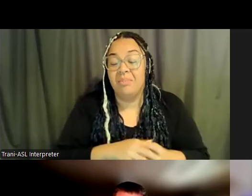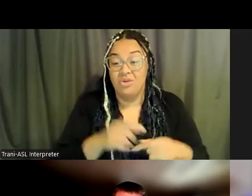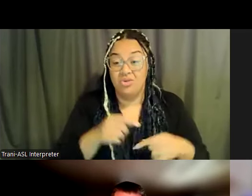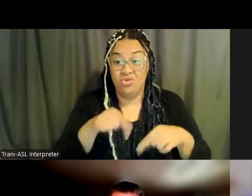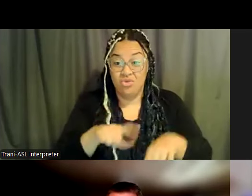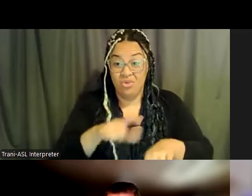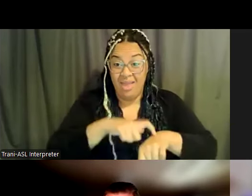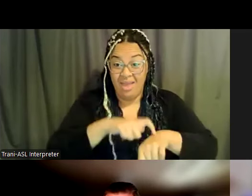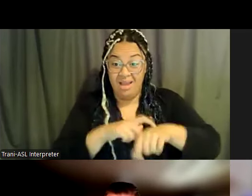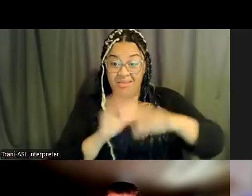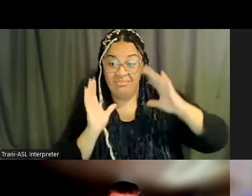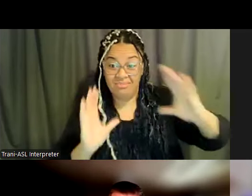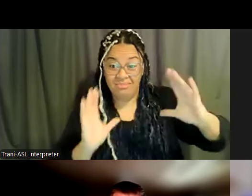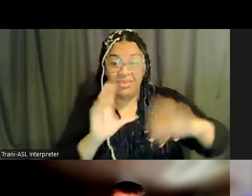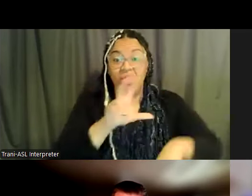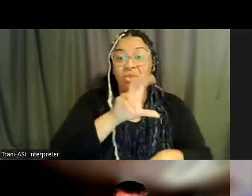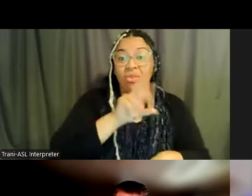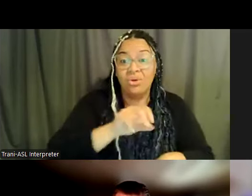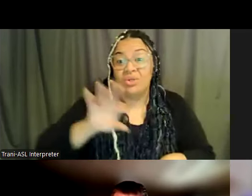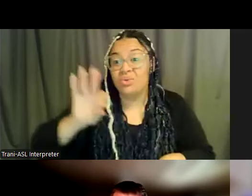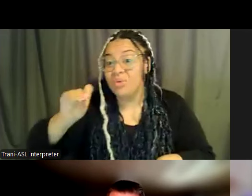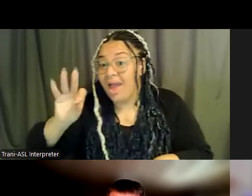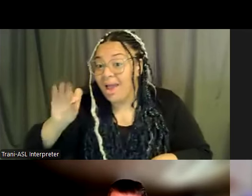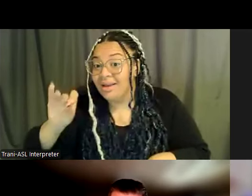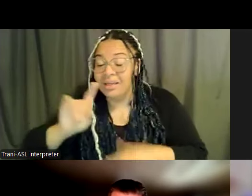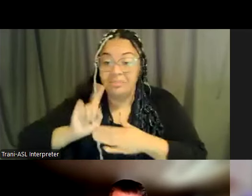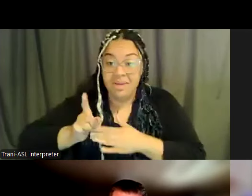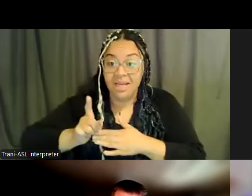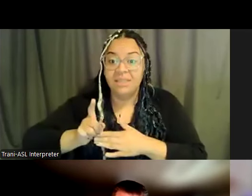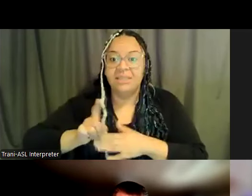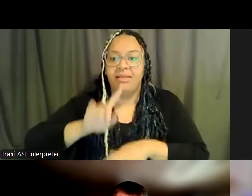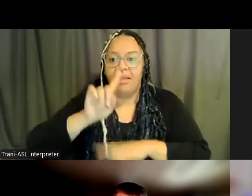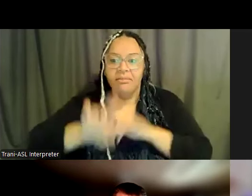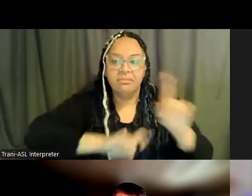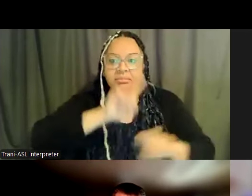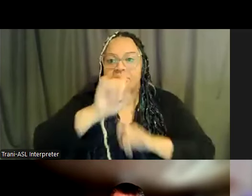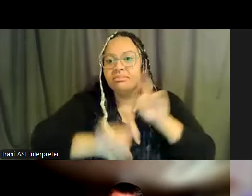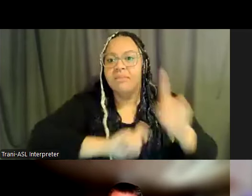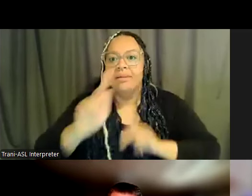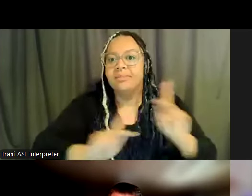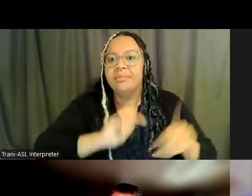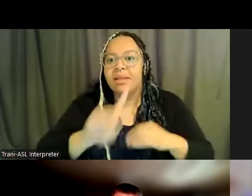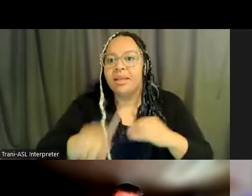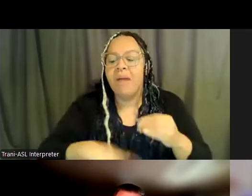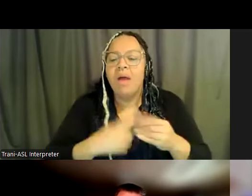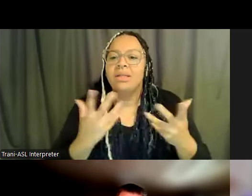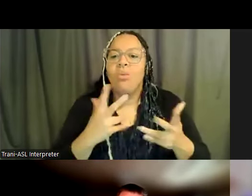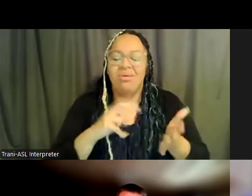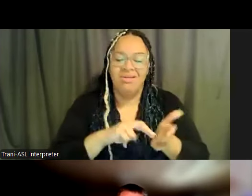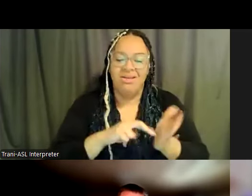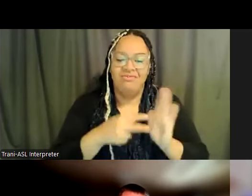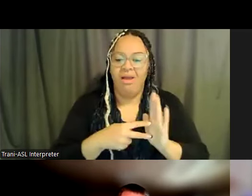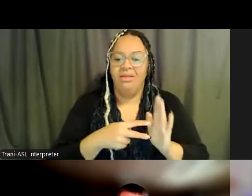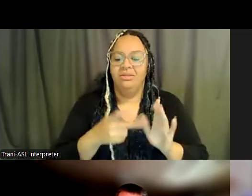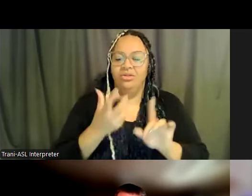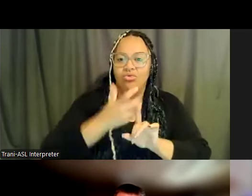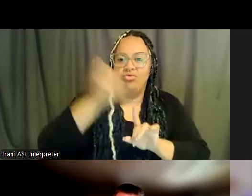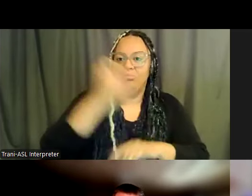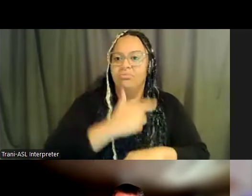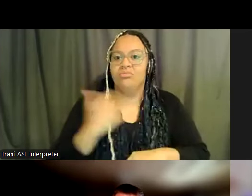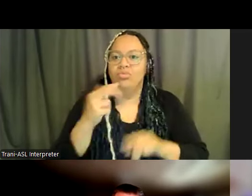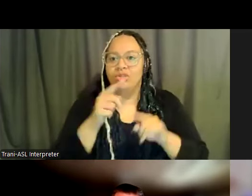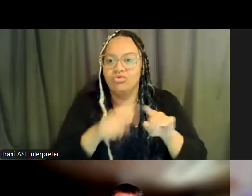period, that 30 to 90 minutes that they ask these folks about, is really what defines the suicide risk curve. And what that